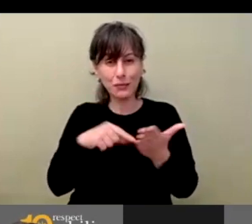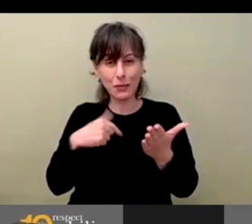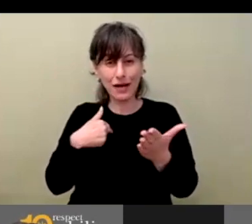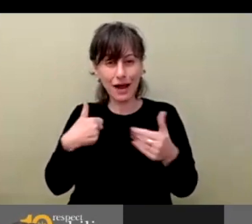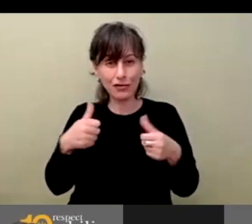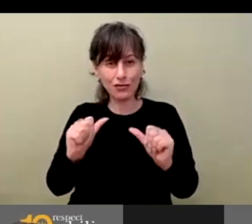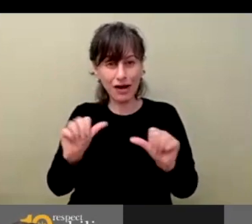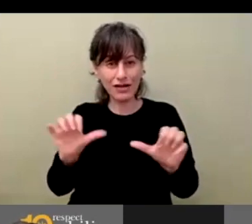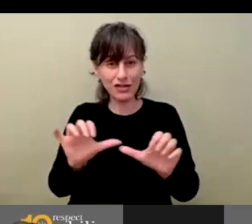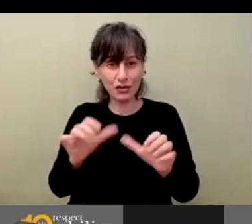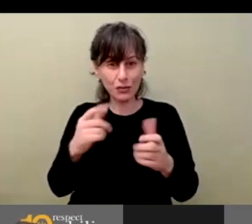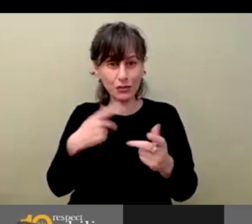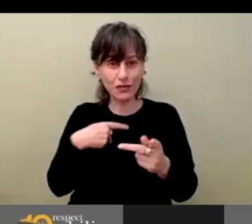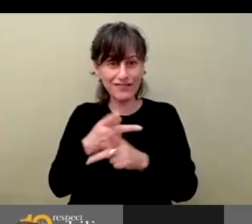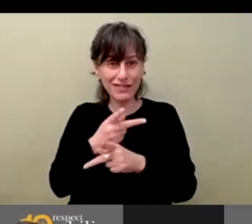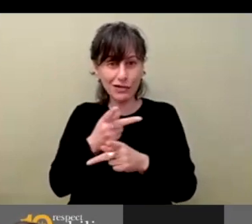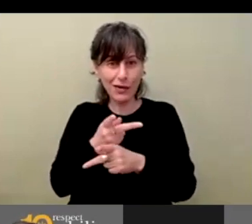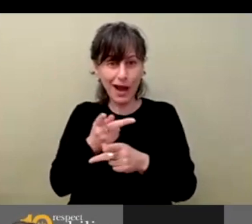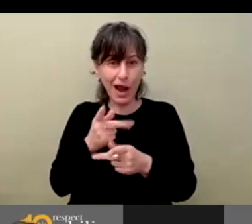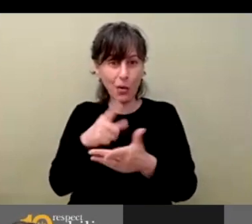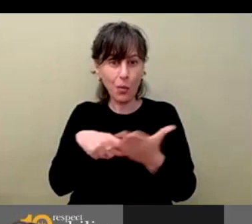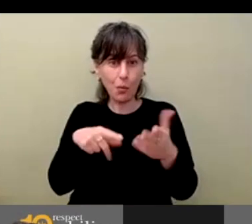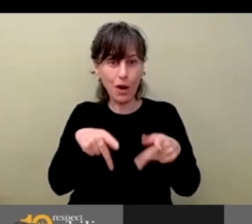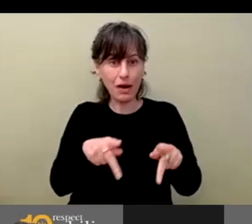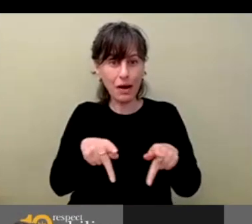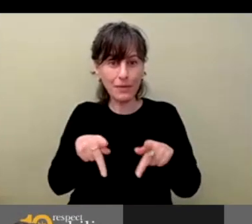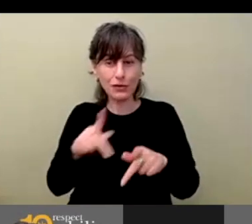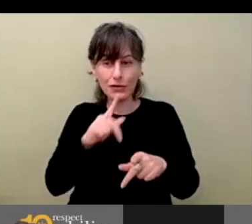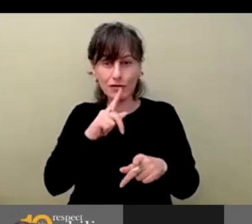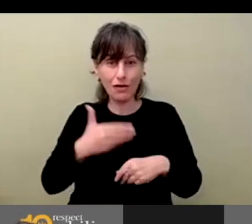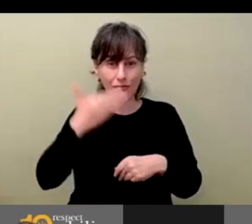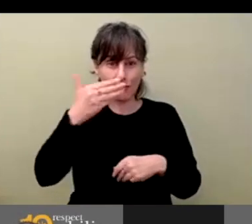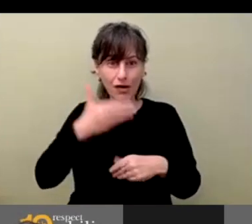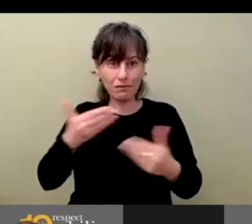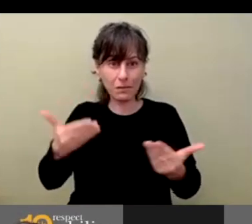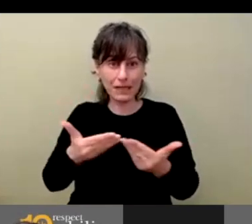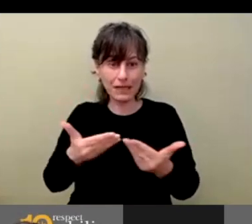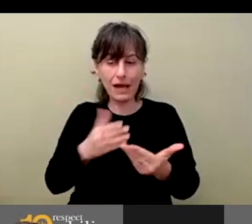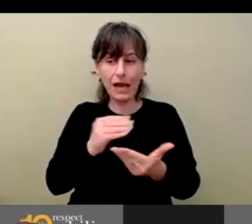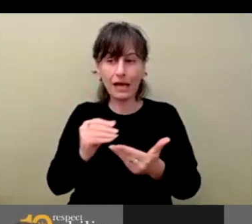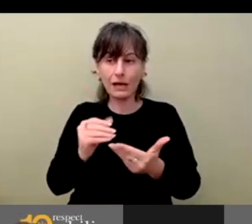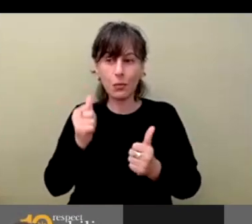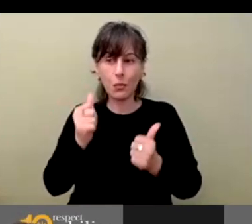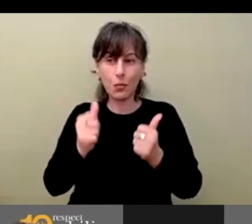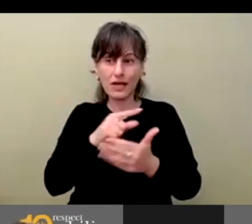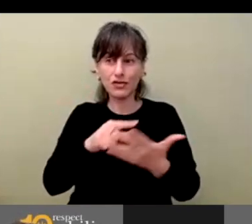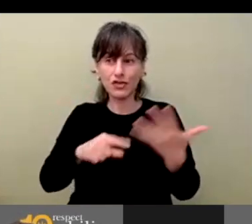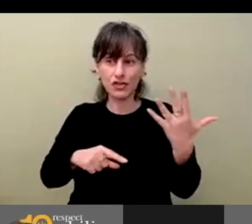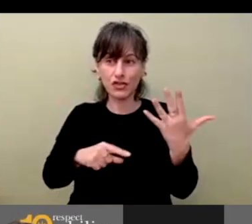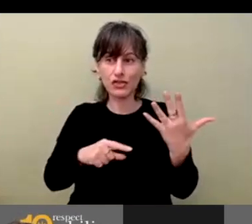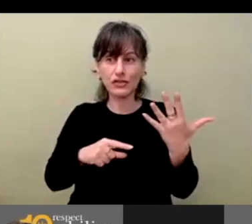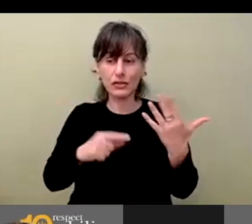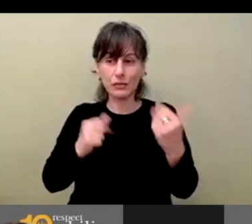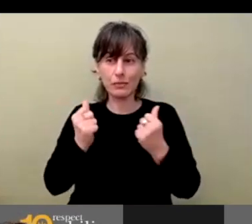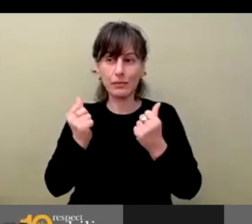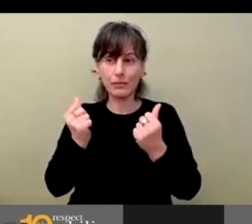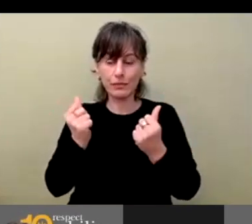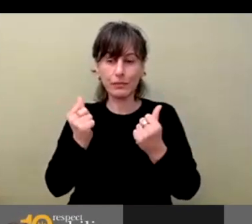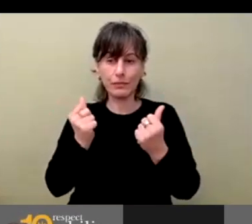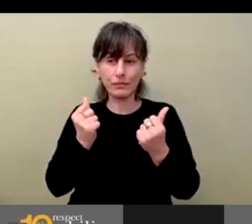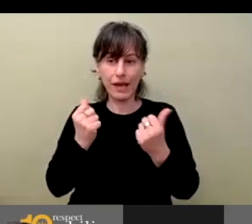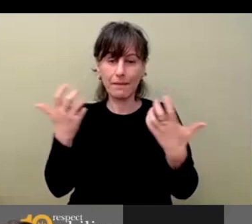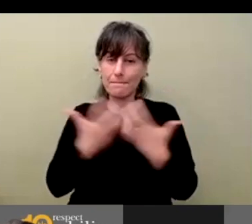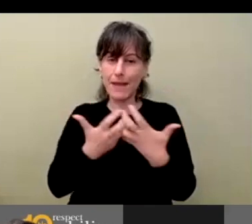and like figure out what opportunities are in front of me and which one of them kind of vibes with my morals